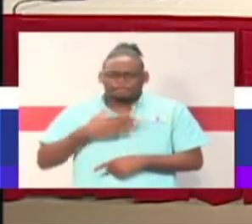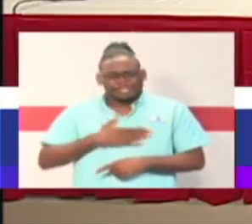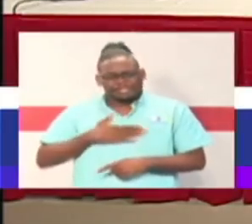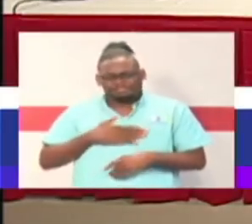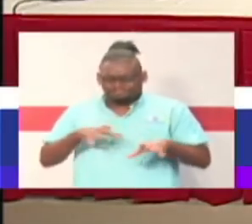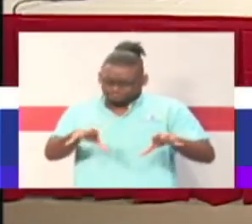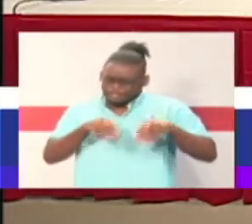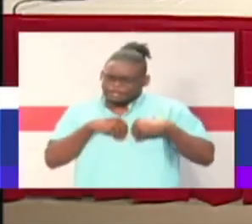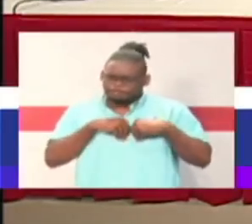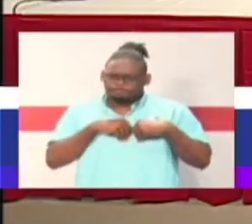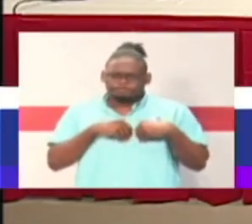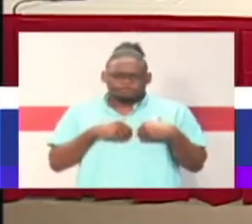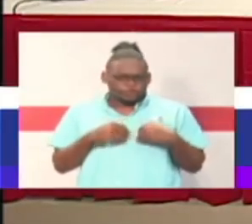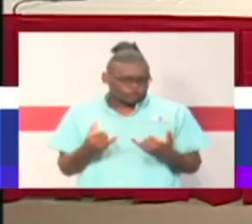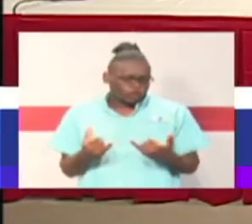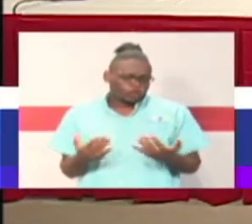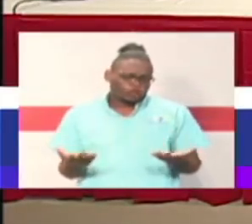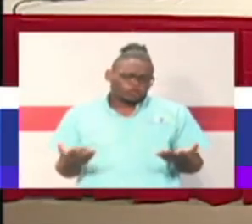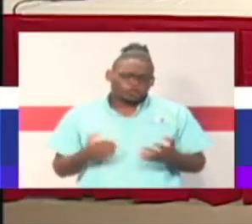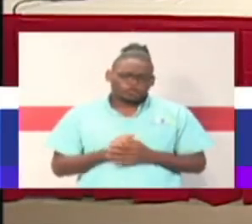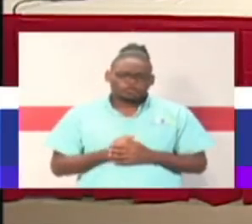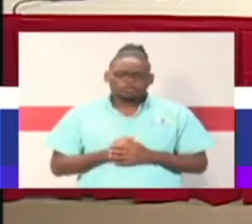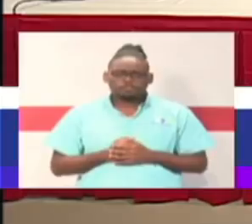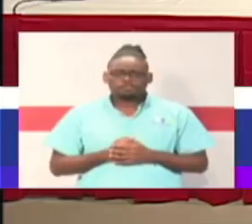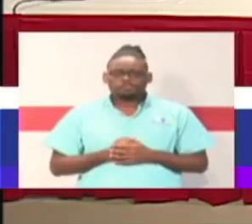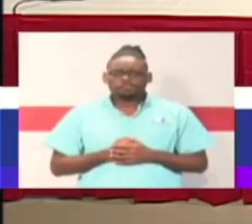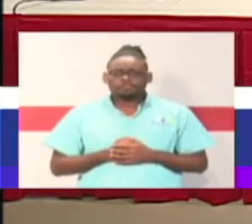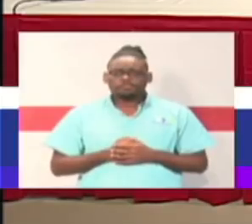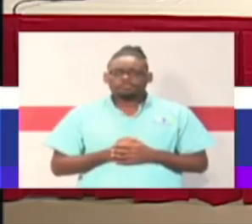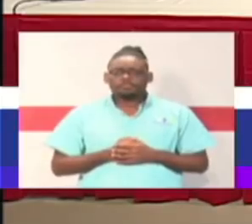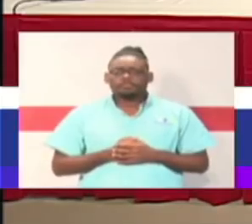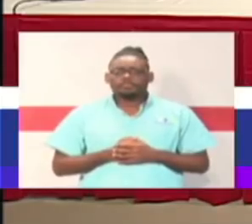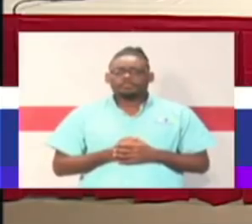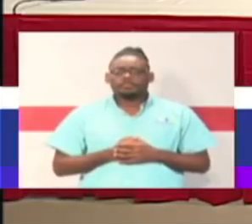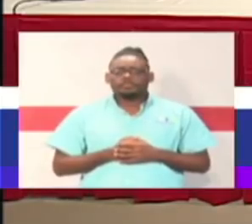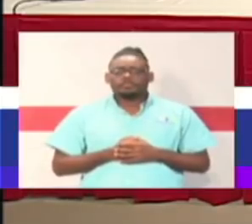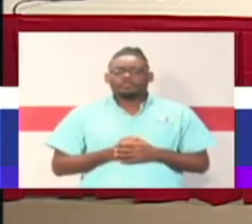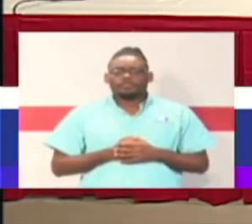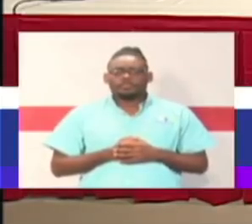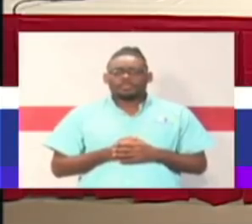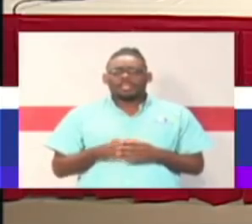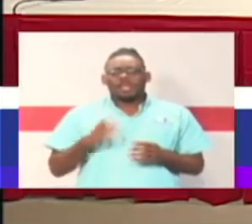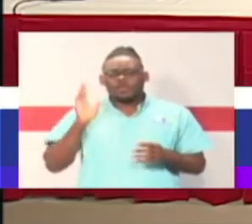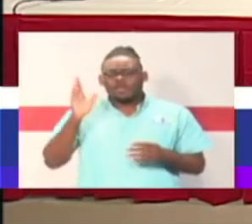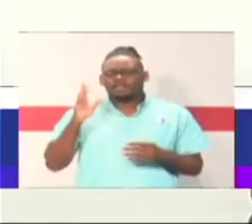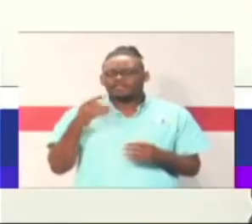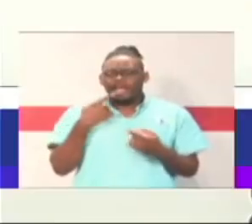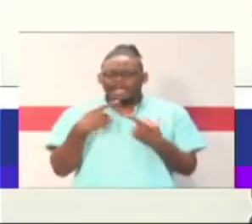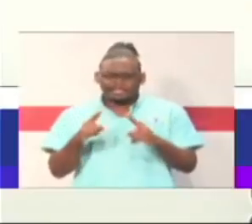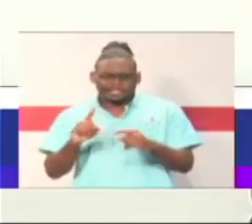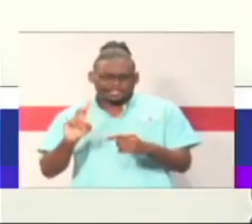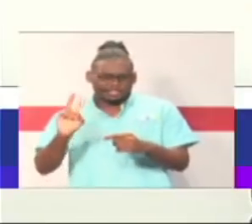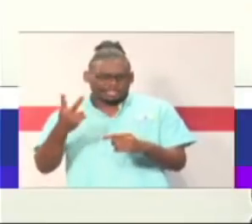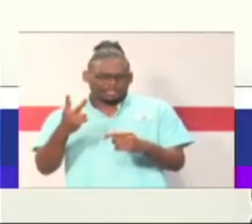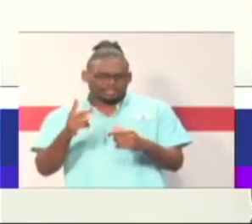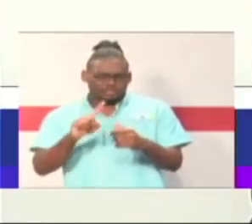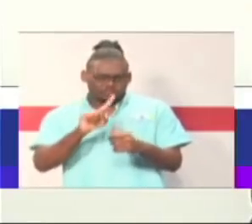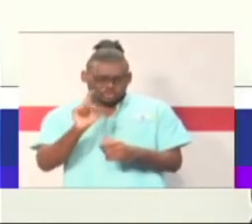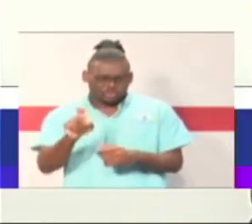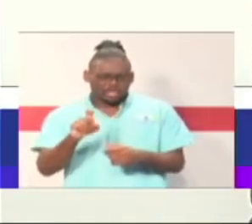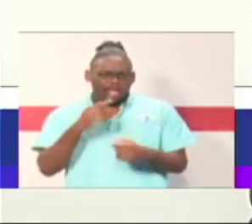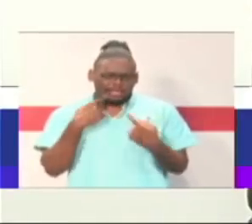So, Richard, I'll take the second part of your question, which was an inquiry as to how we would